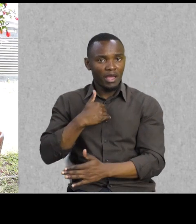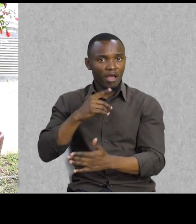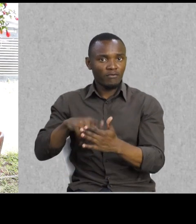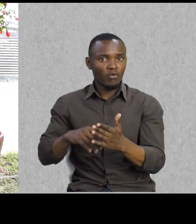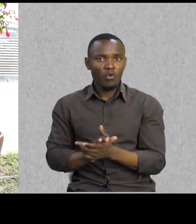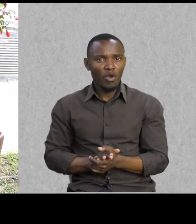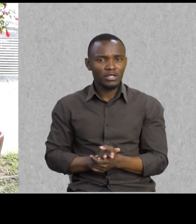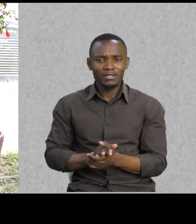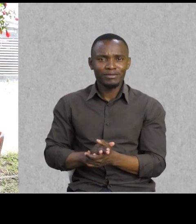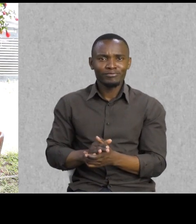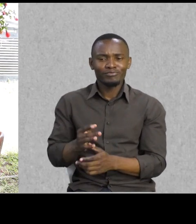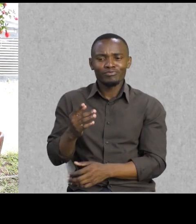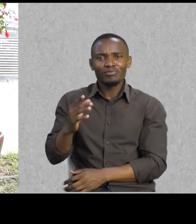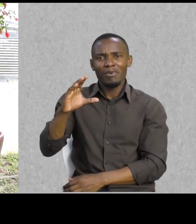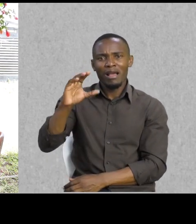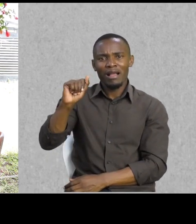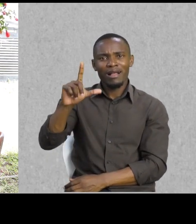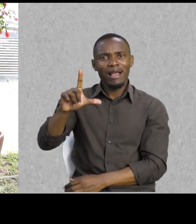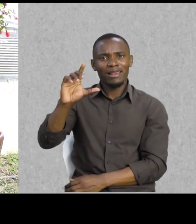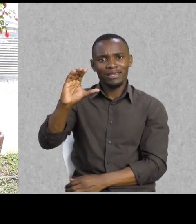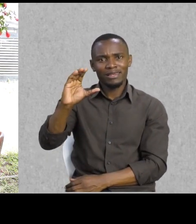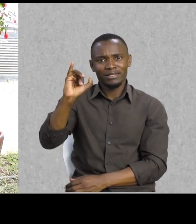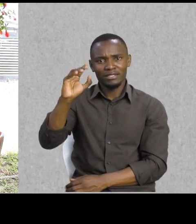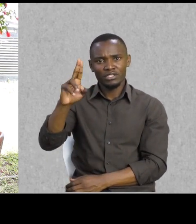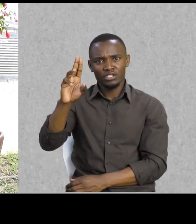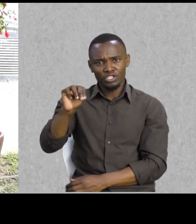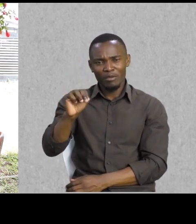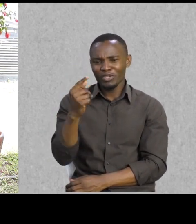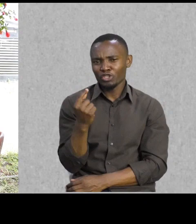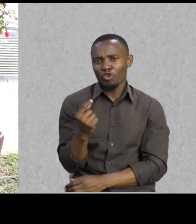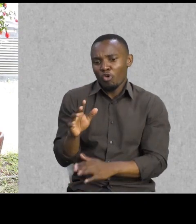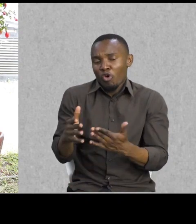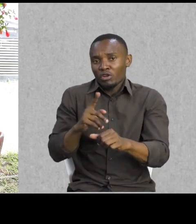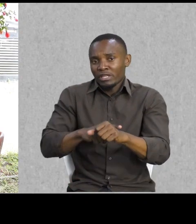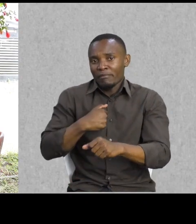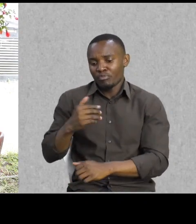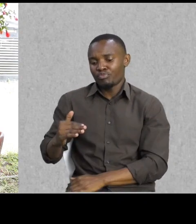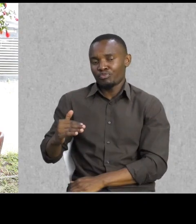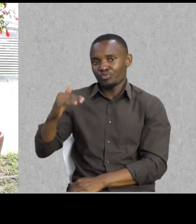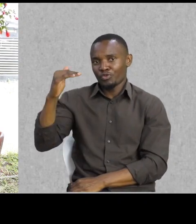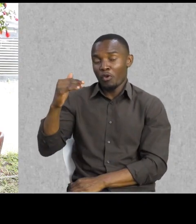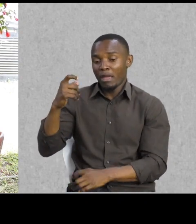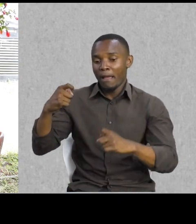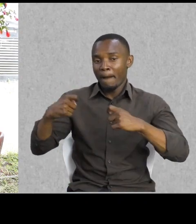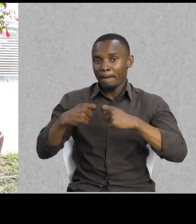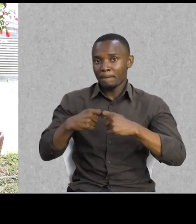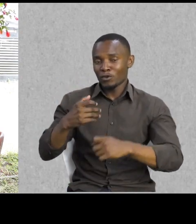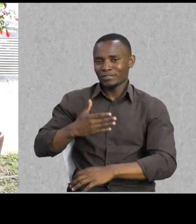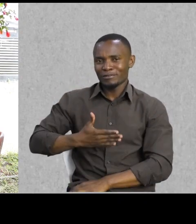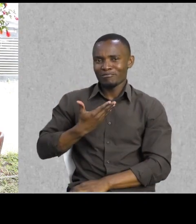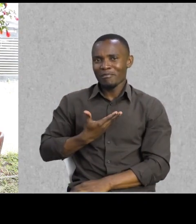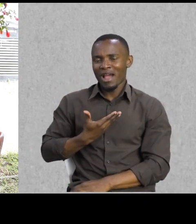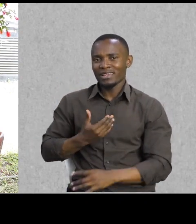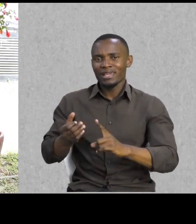she had low calcium, or maybe also when I was growing up, my bones did